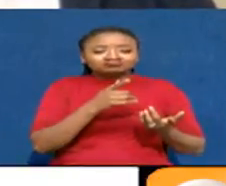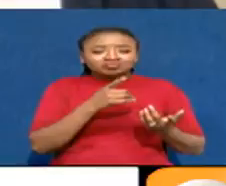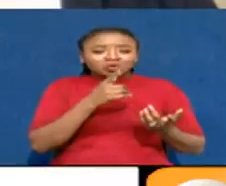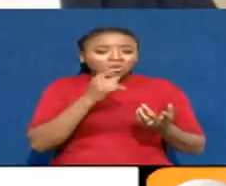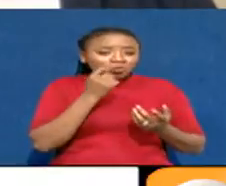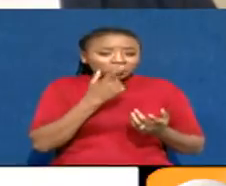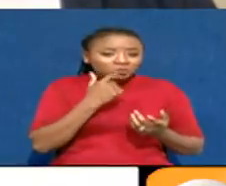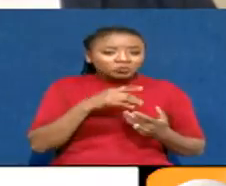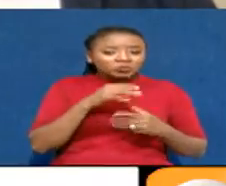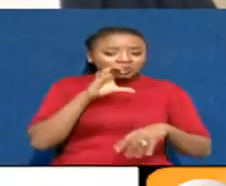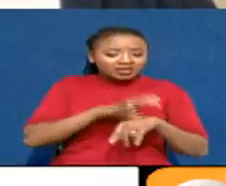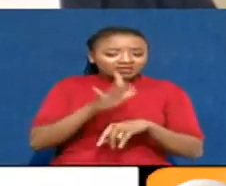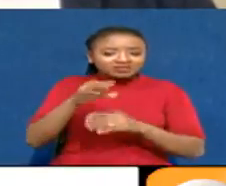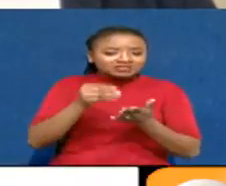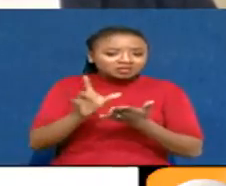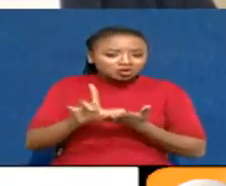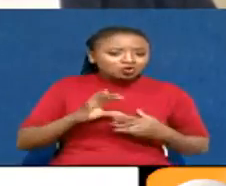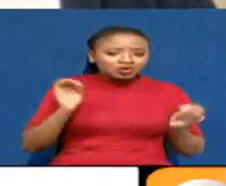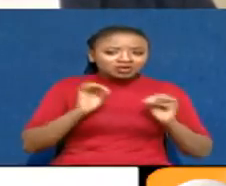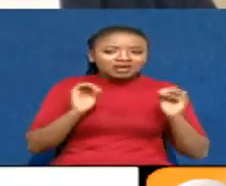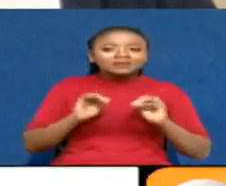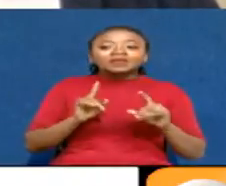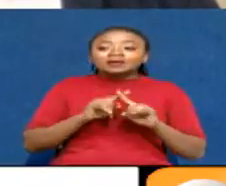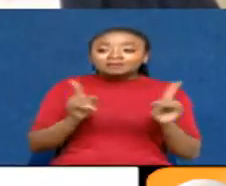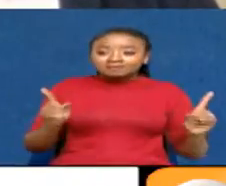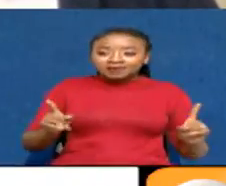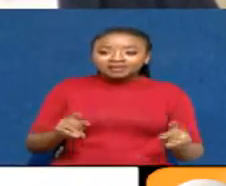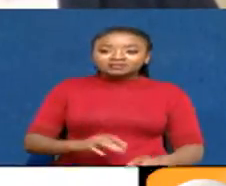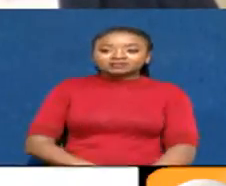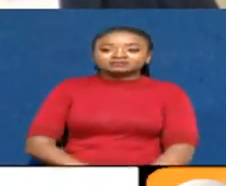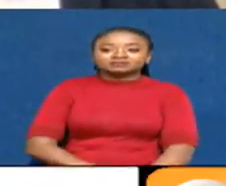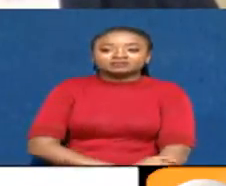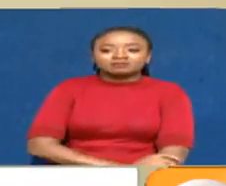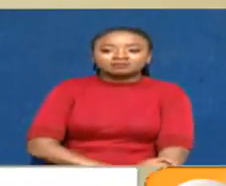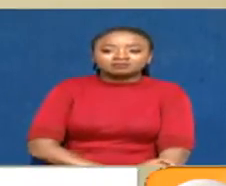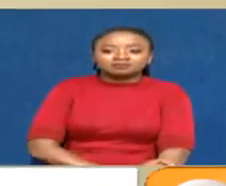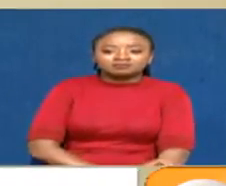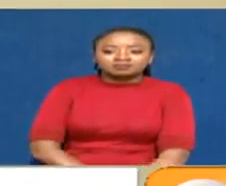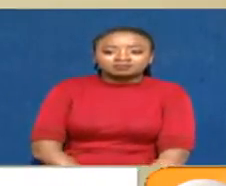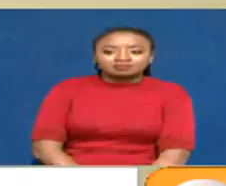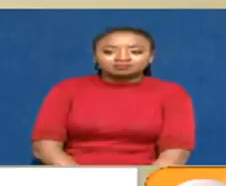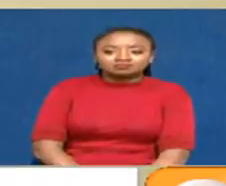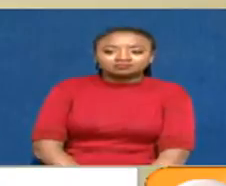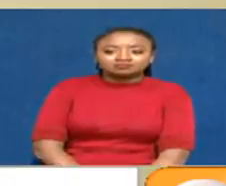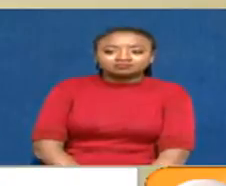However, there is also a small probability, and this actually does happen, where you have